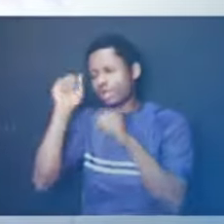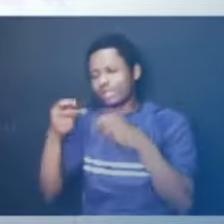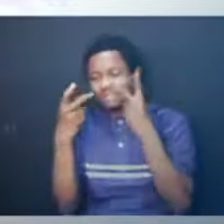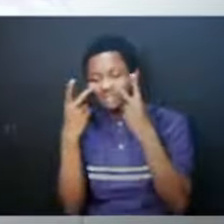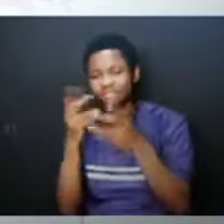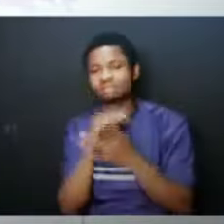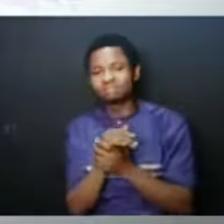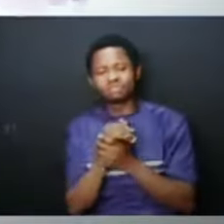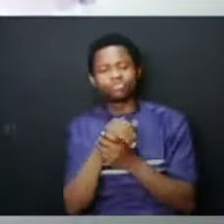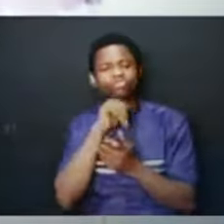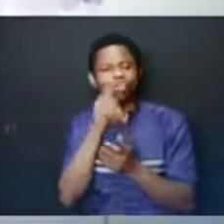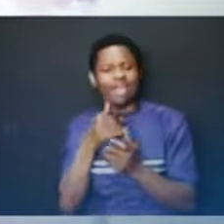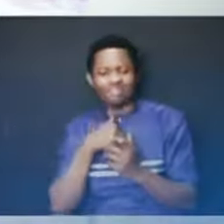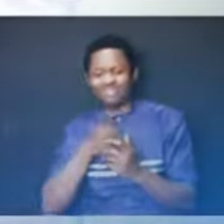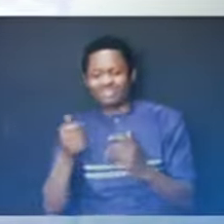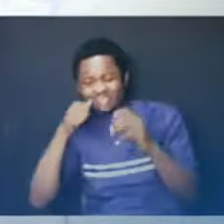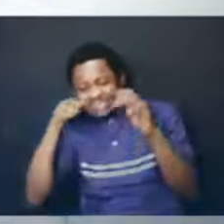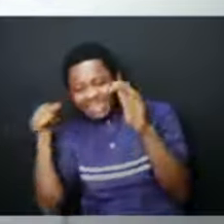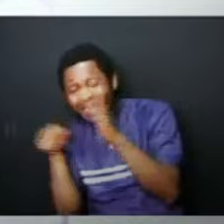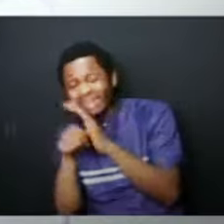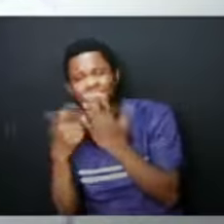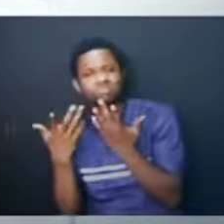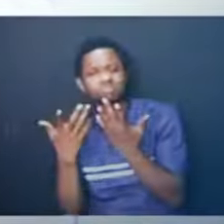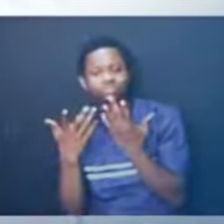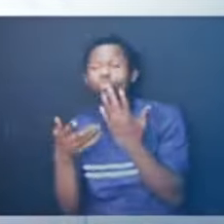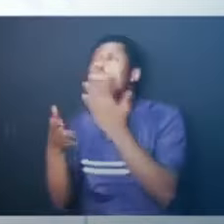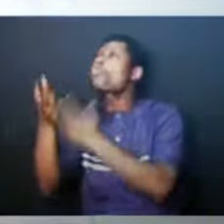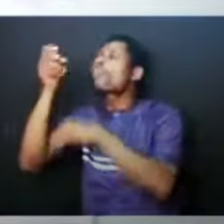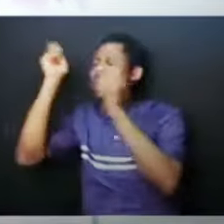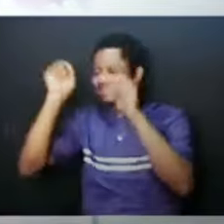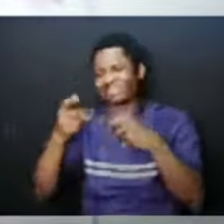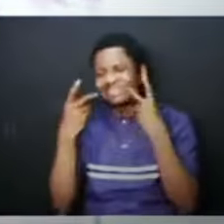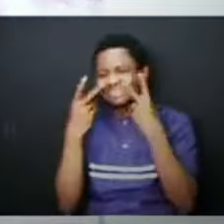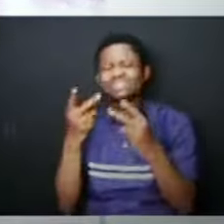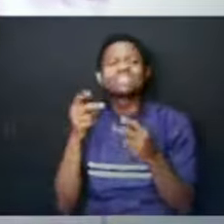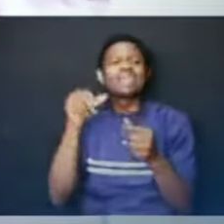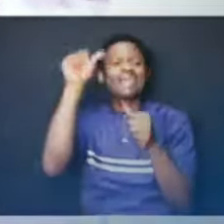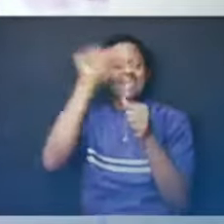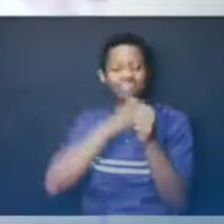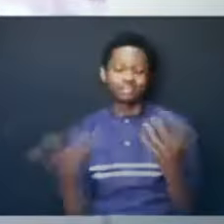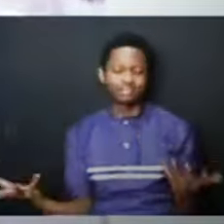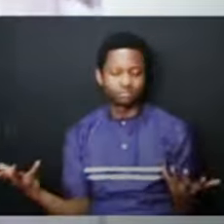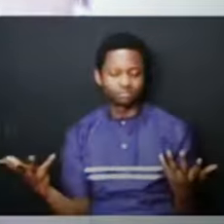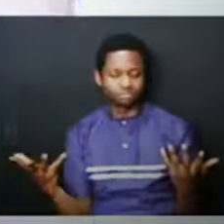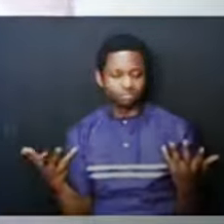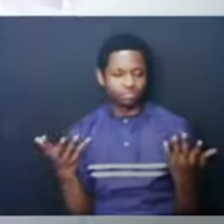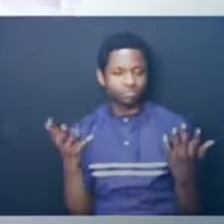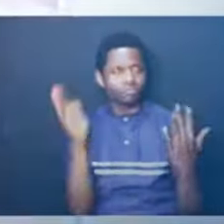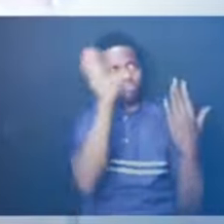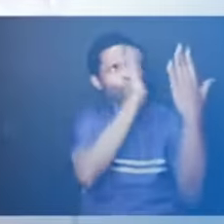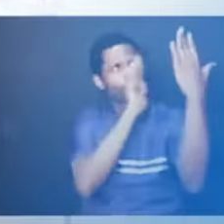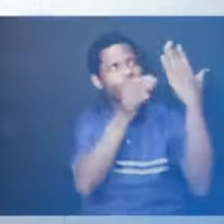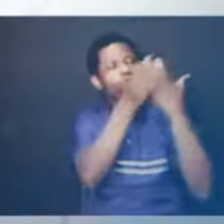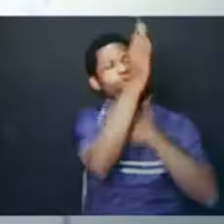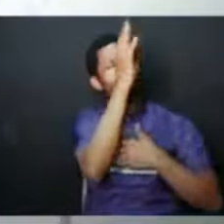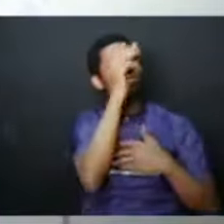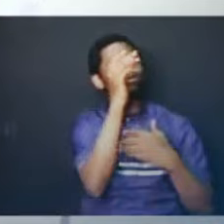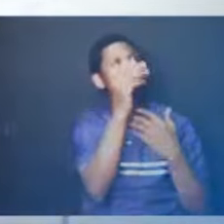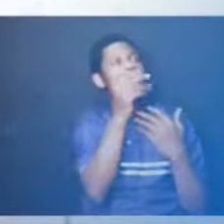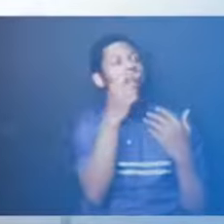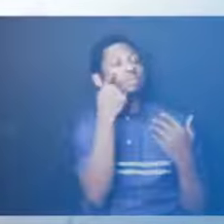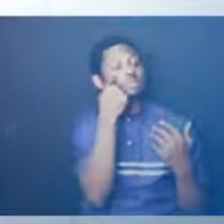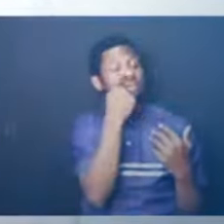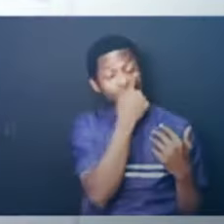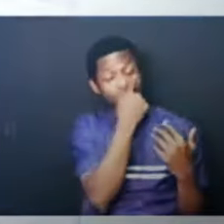sight. Everything is uncovered and laid bare before the eyes of